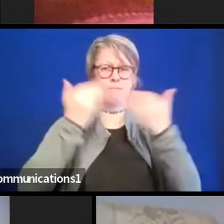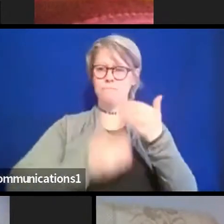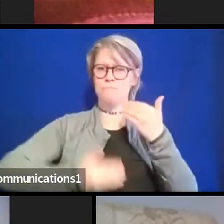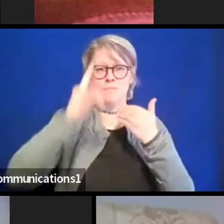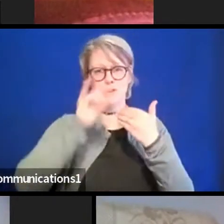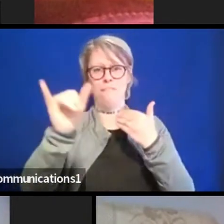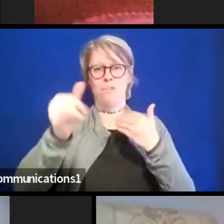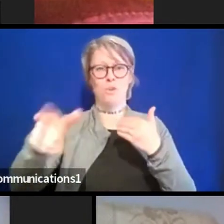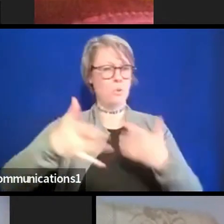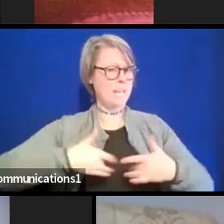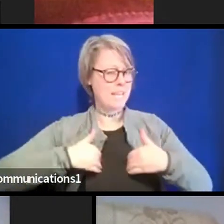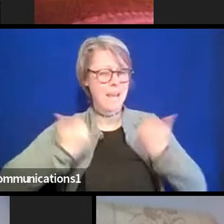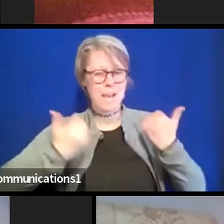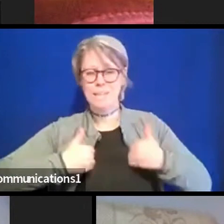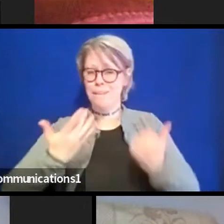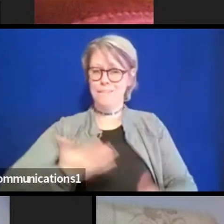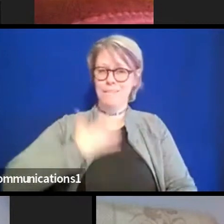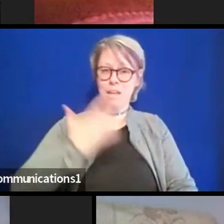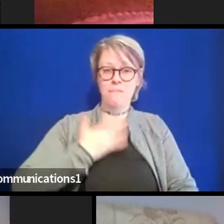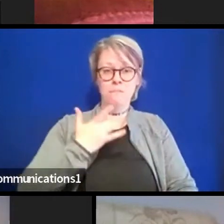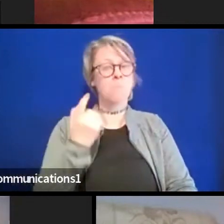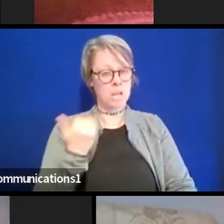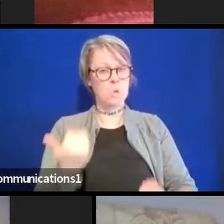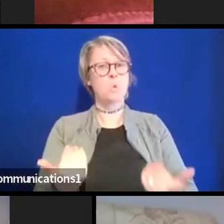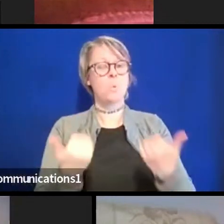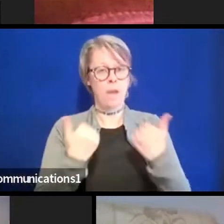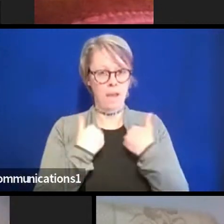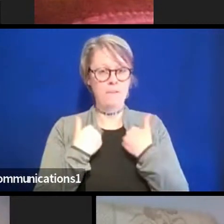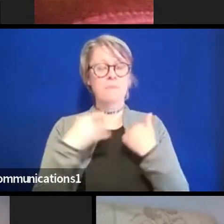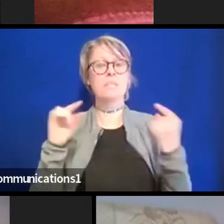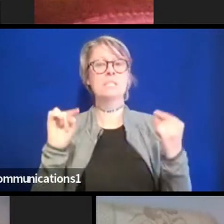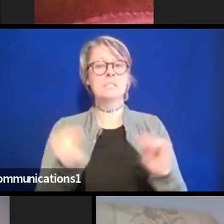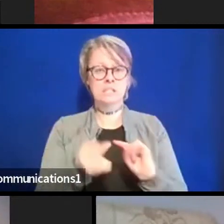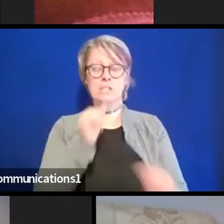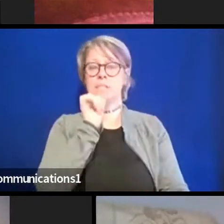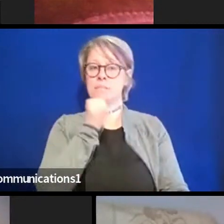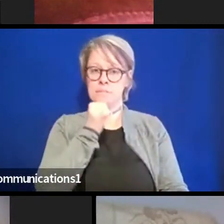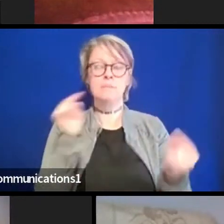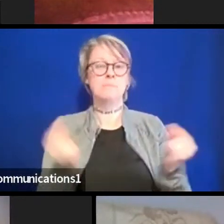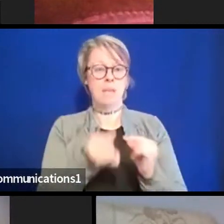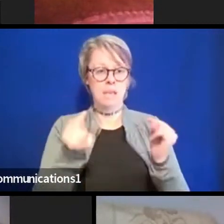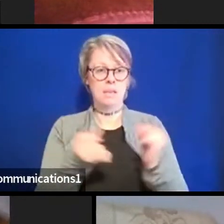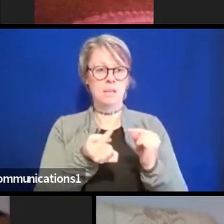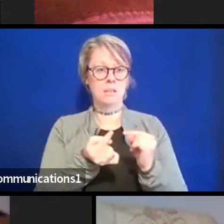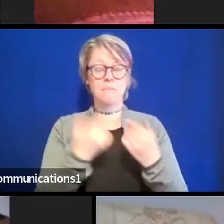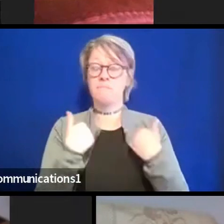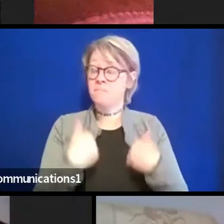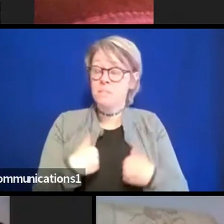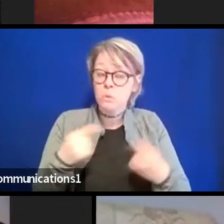very much alive, but you are deeply in pain. It could be physical